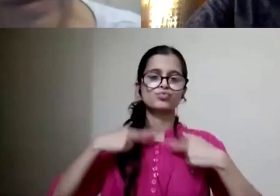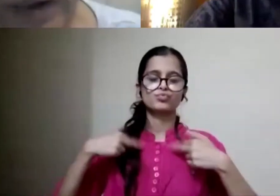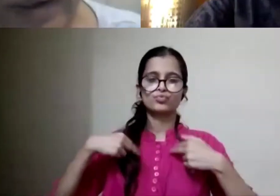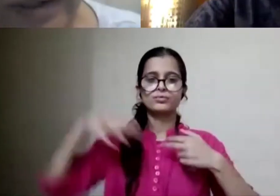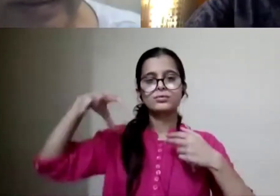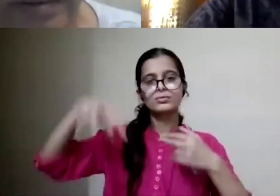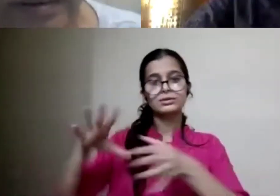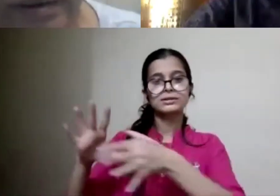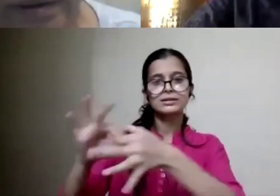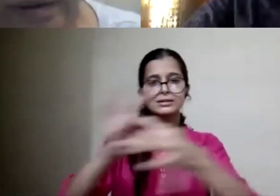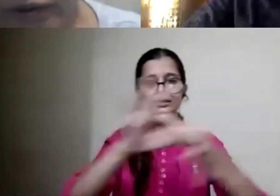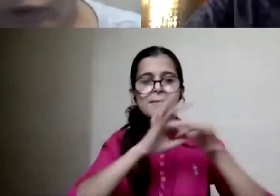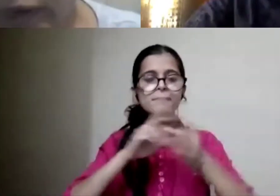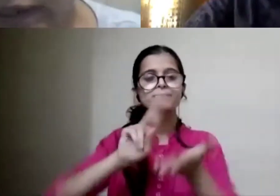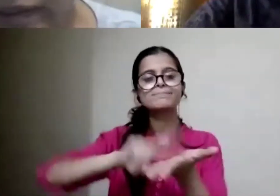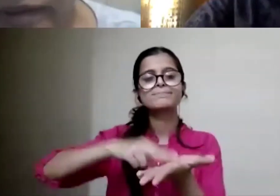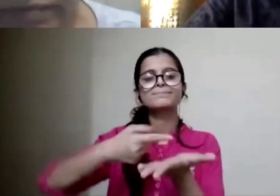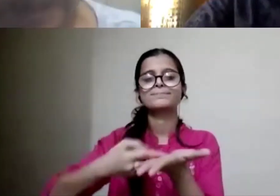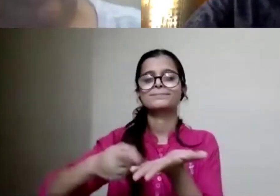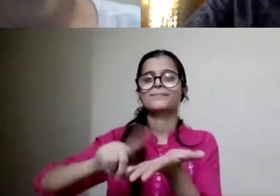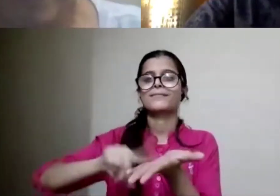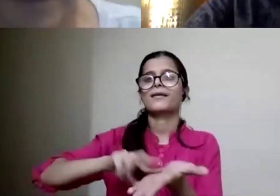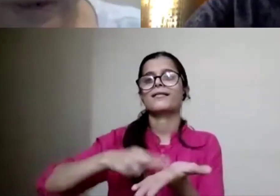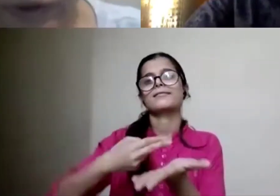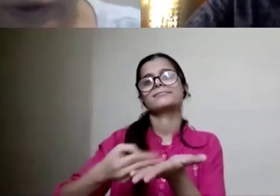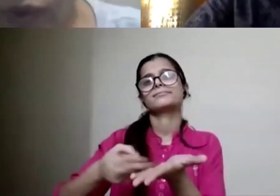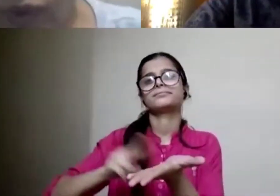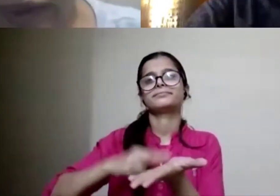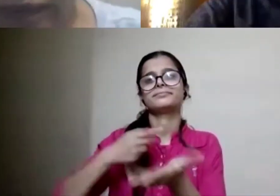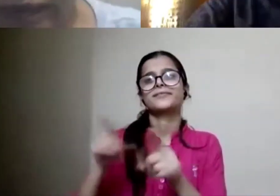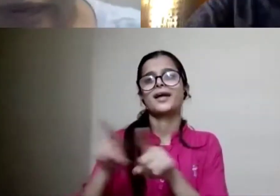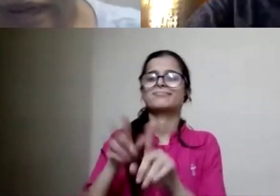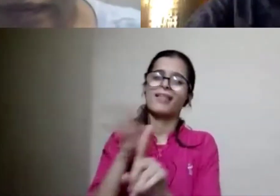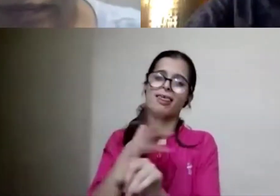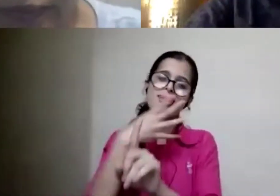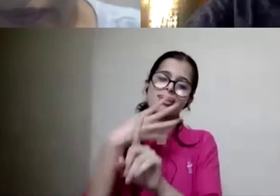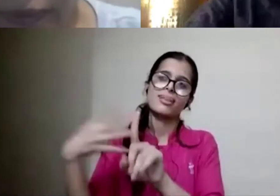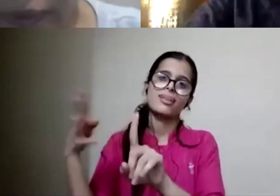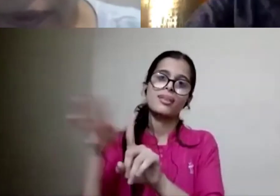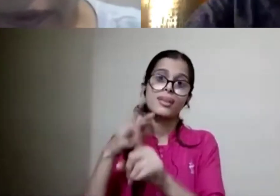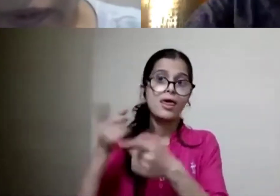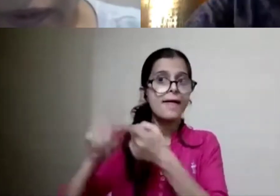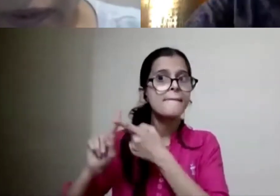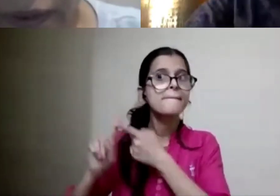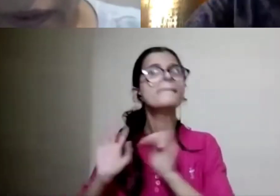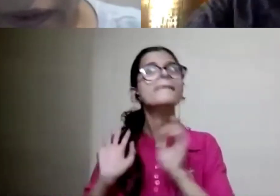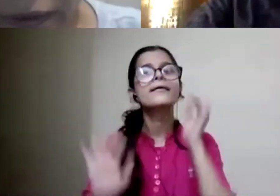bread and butter, you know, like is much too dependent on what happens.